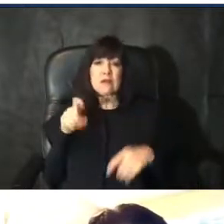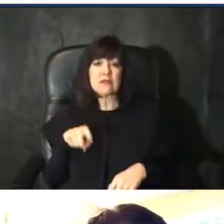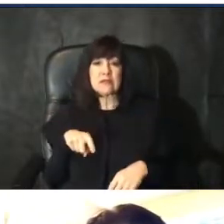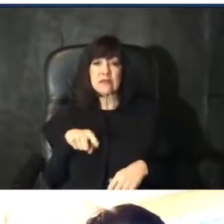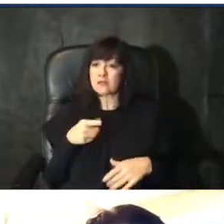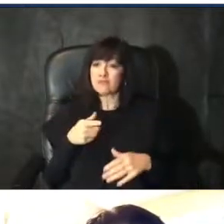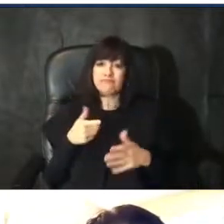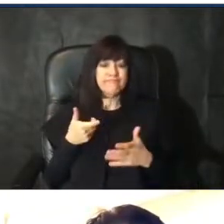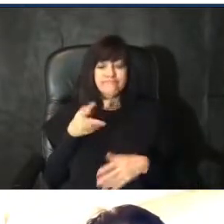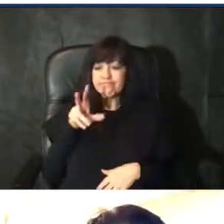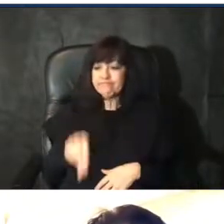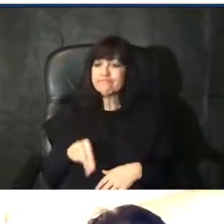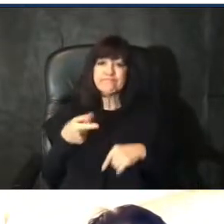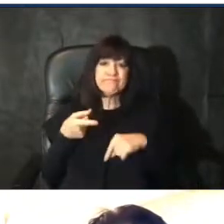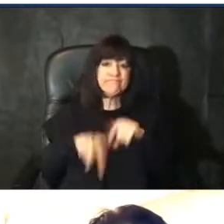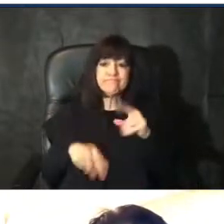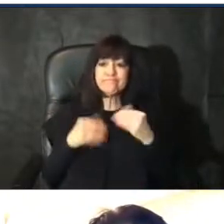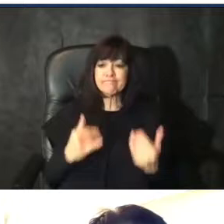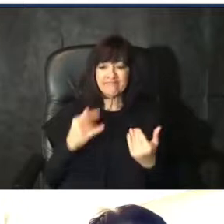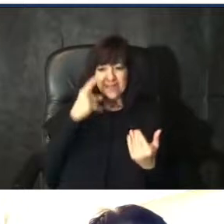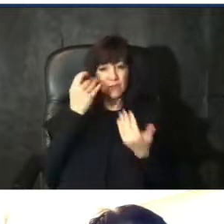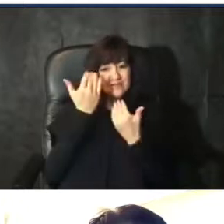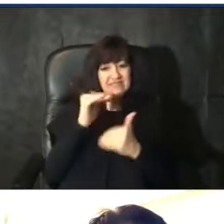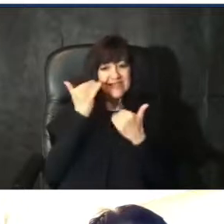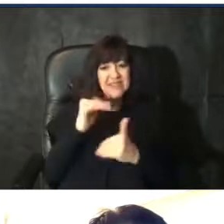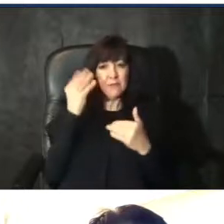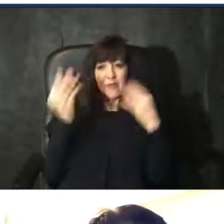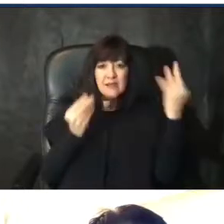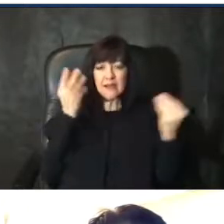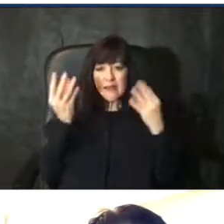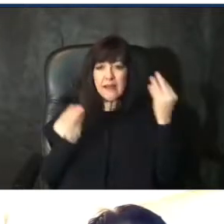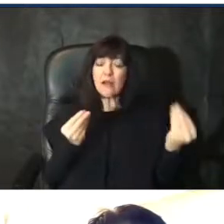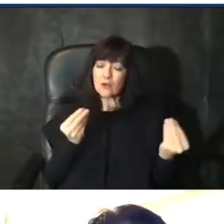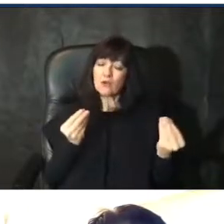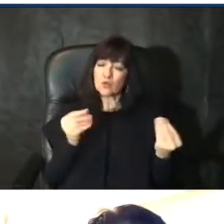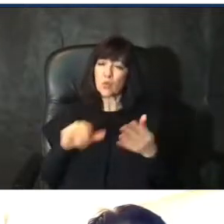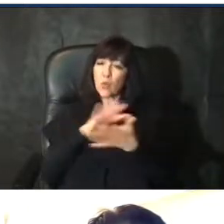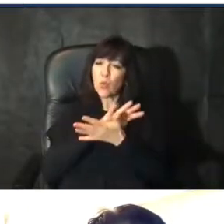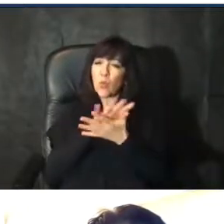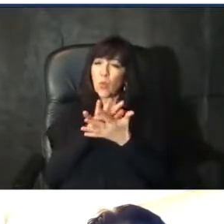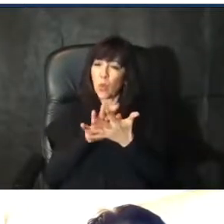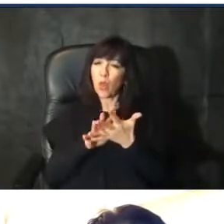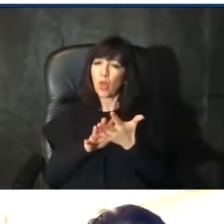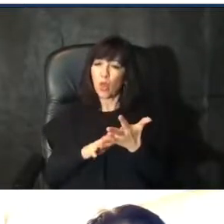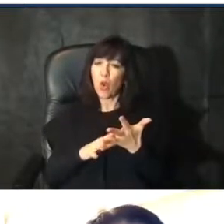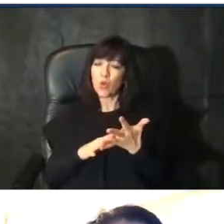the COVID-19 pandemic. And we want to make sure that we're looking out for those signs of